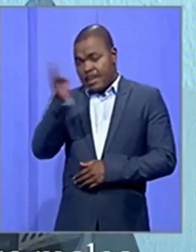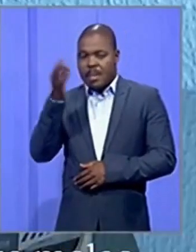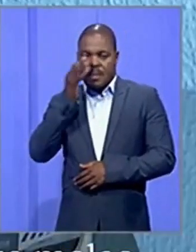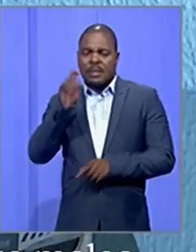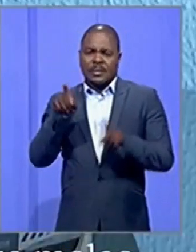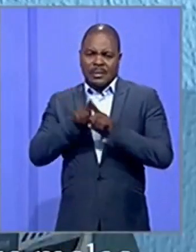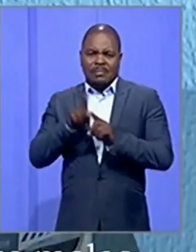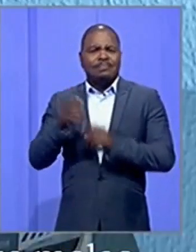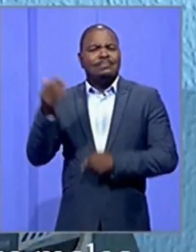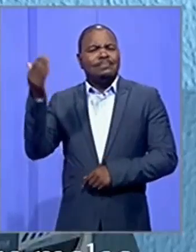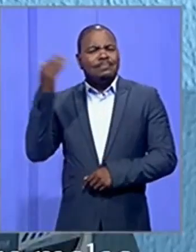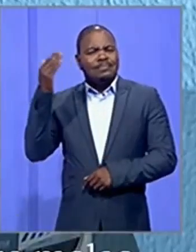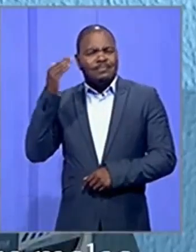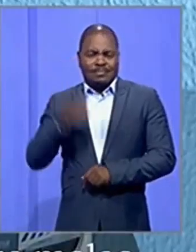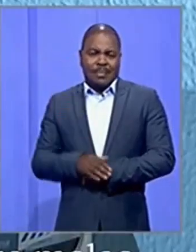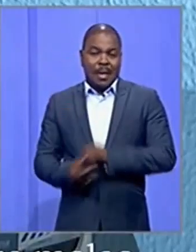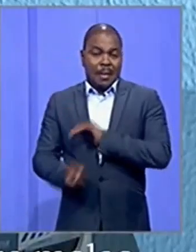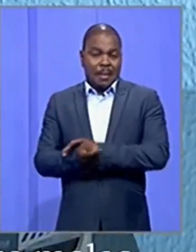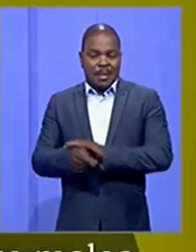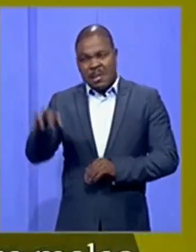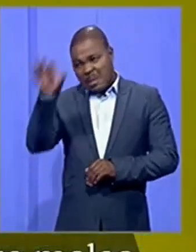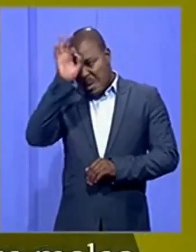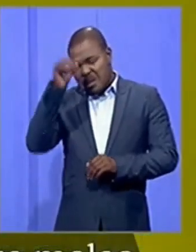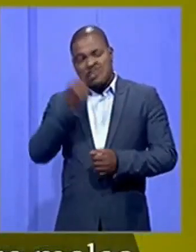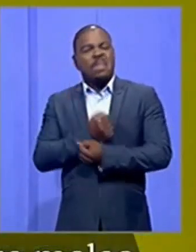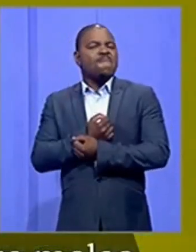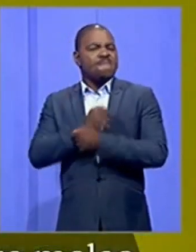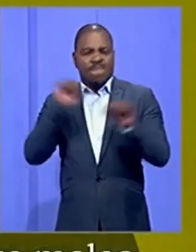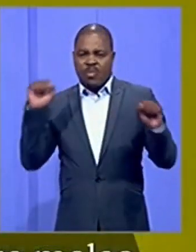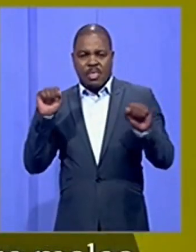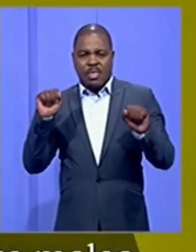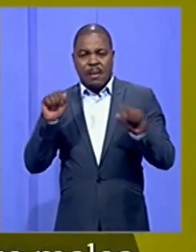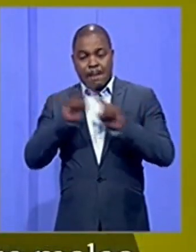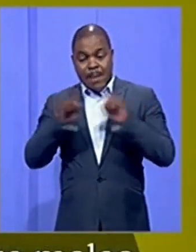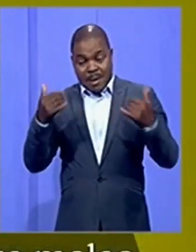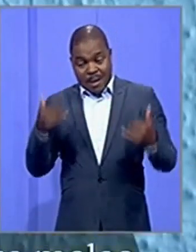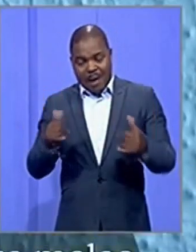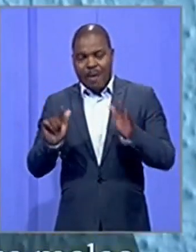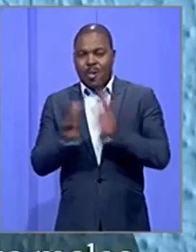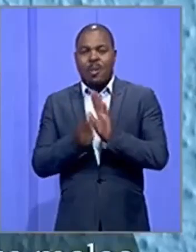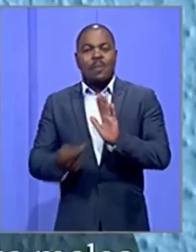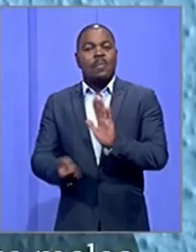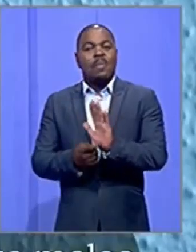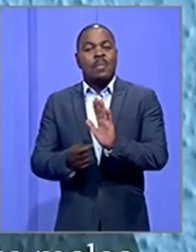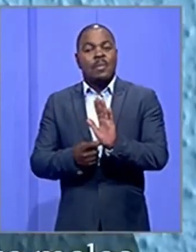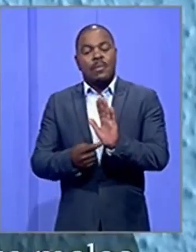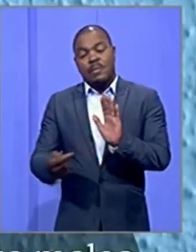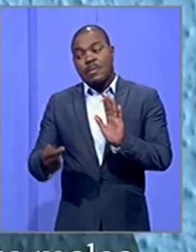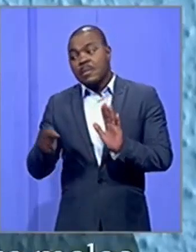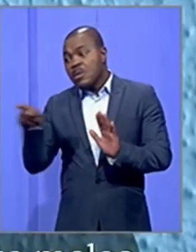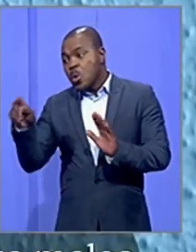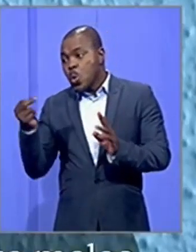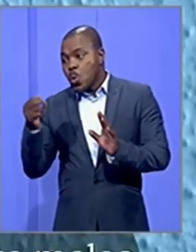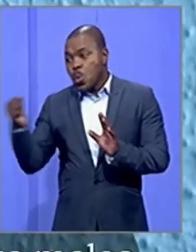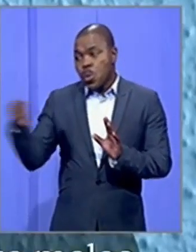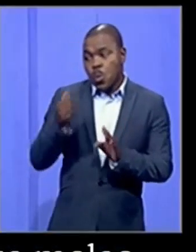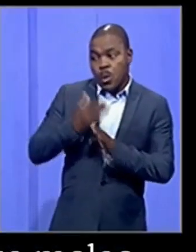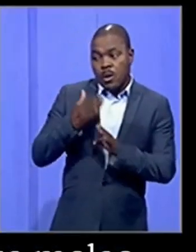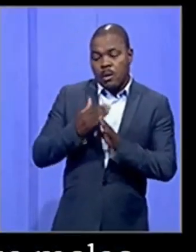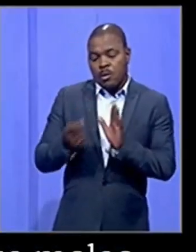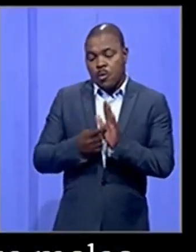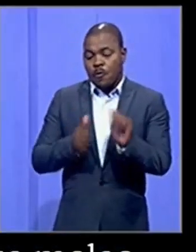e fetileng kwa mapodisi a neng a itirela fela ga jaana go na le melao e kaelang mapodisi a sa tswang go thapiwa